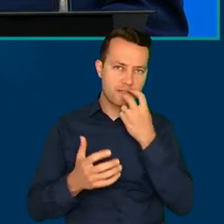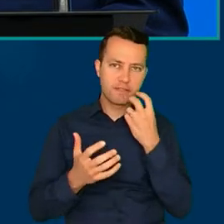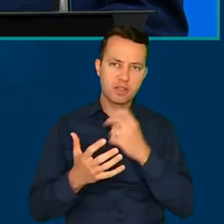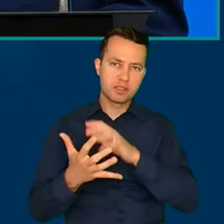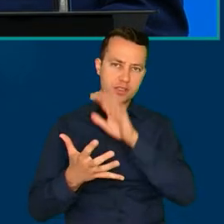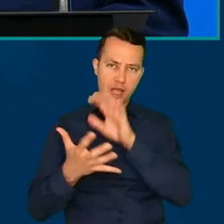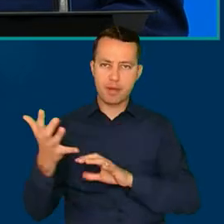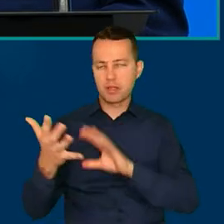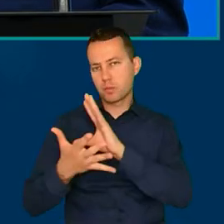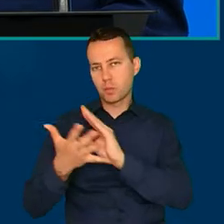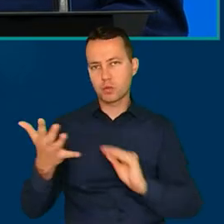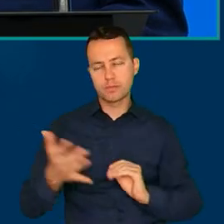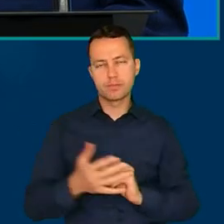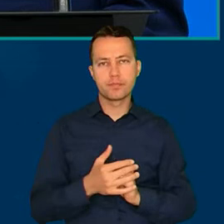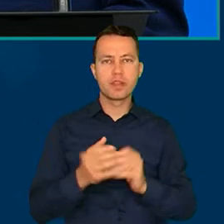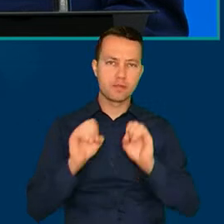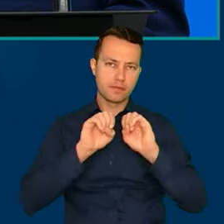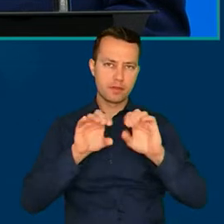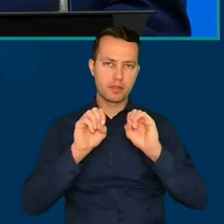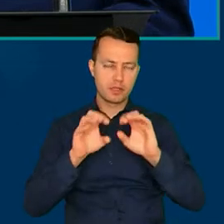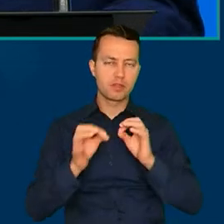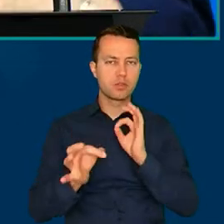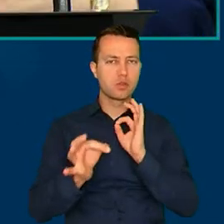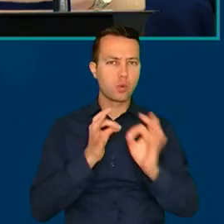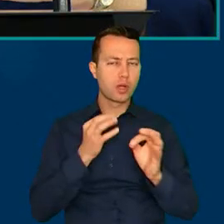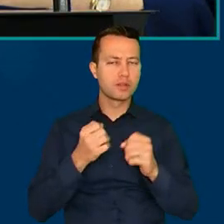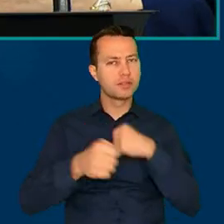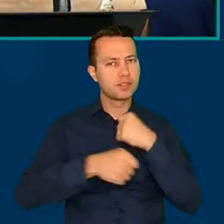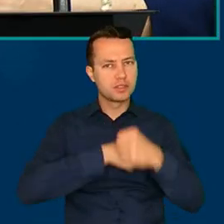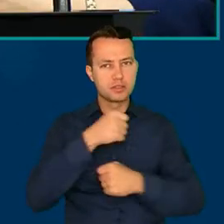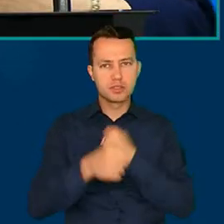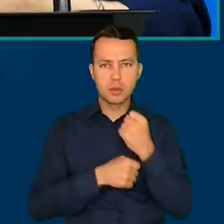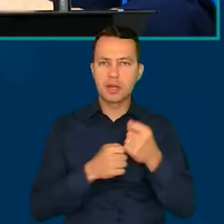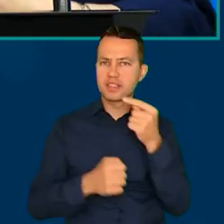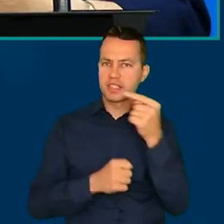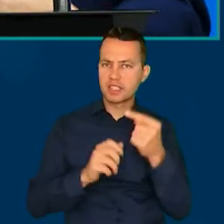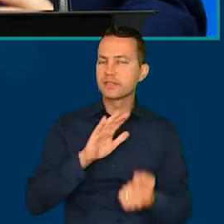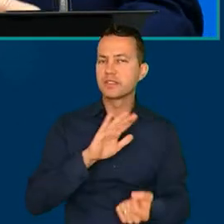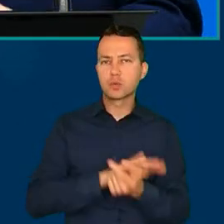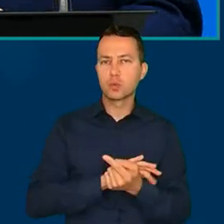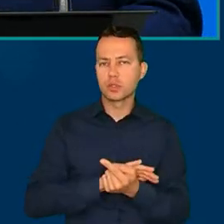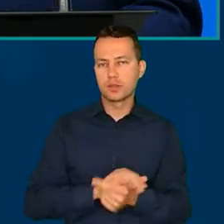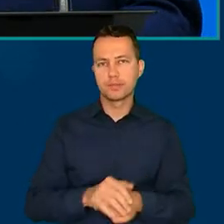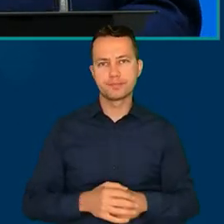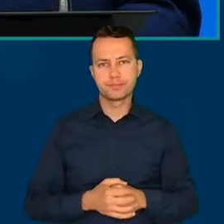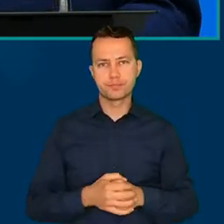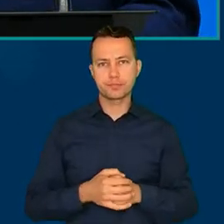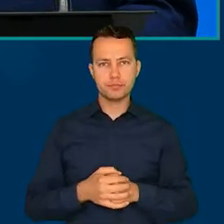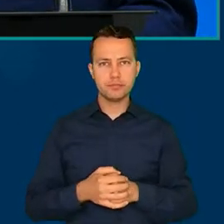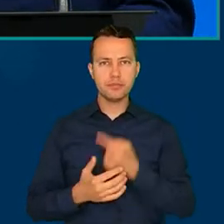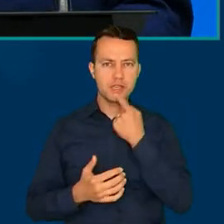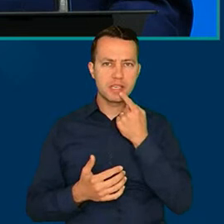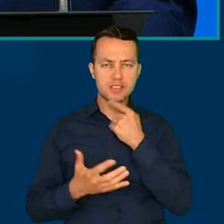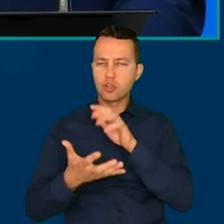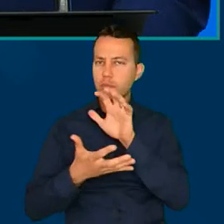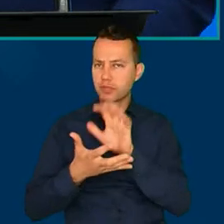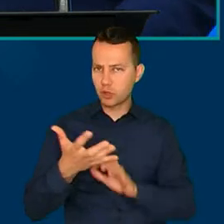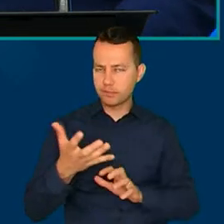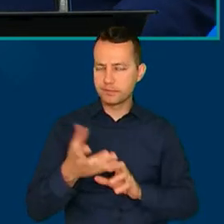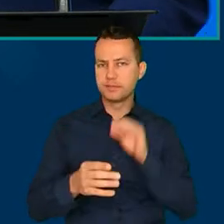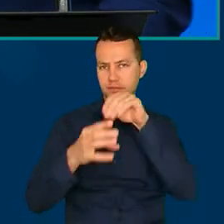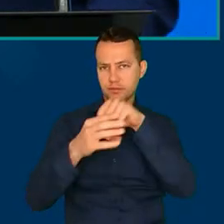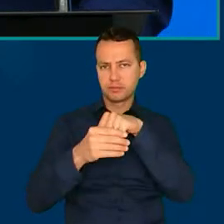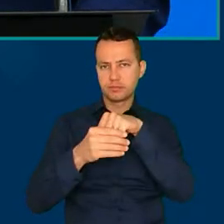scheme explaining what is adverse impact, what are the adverse